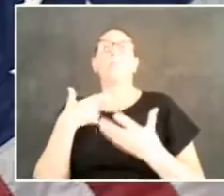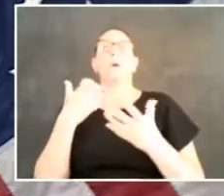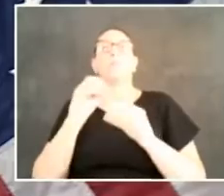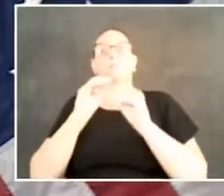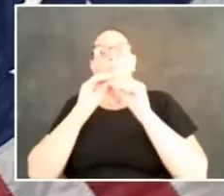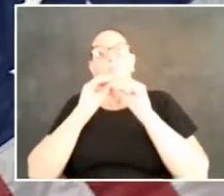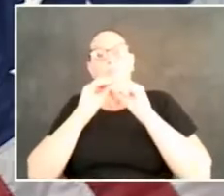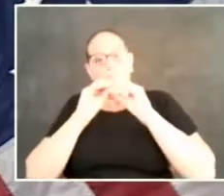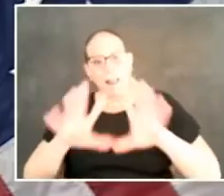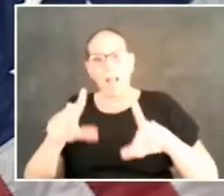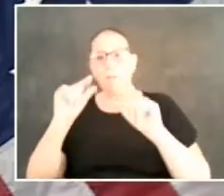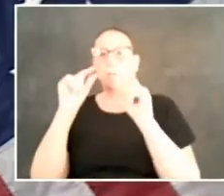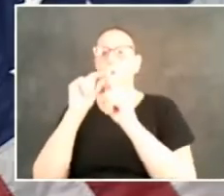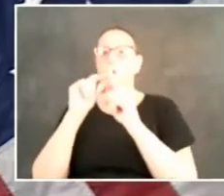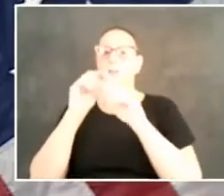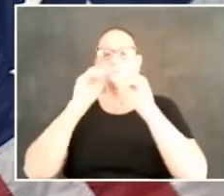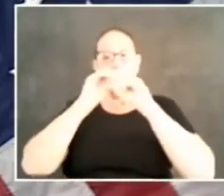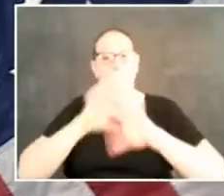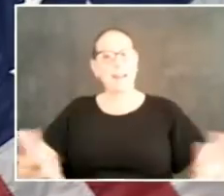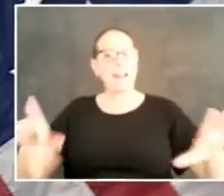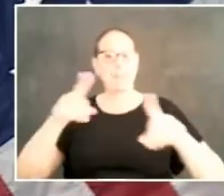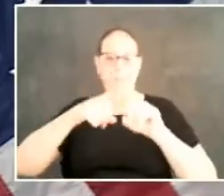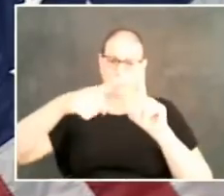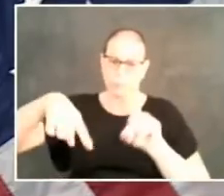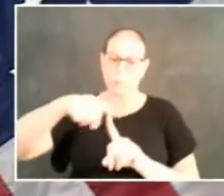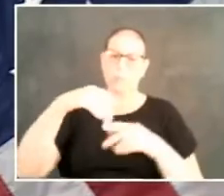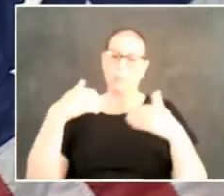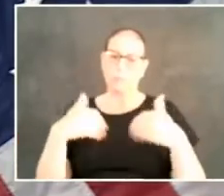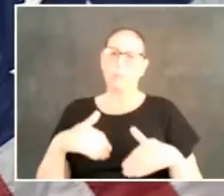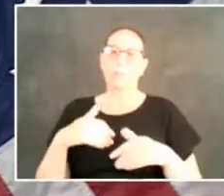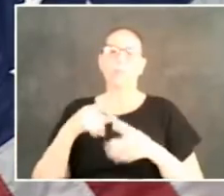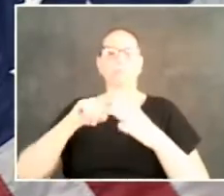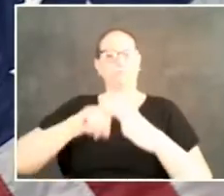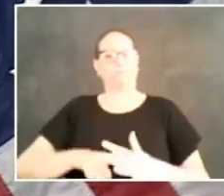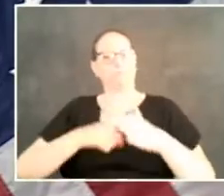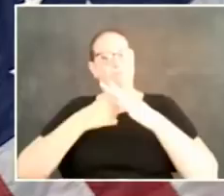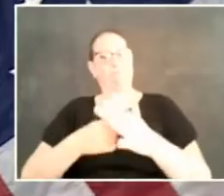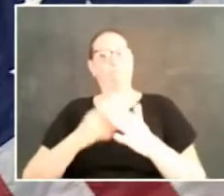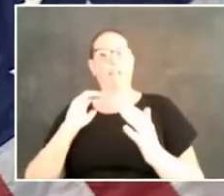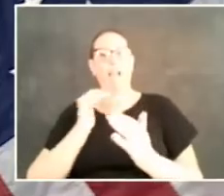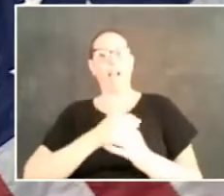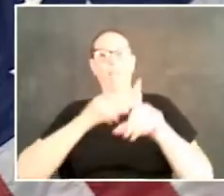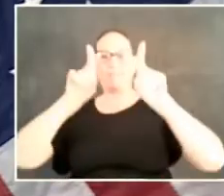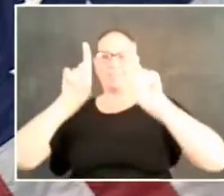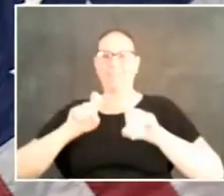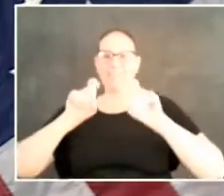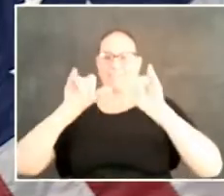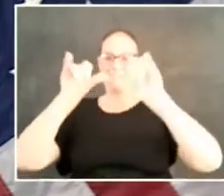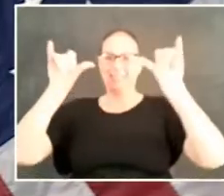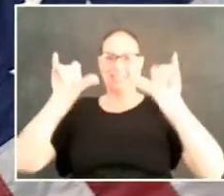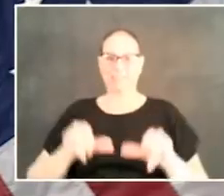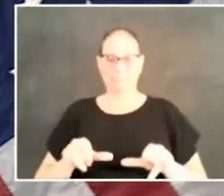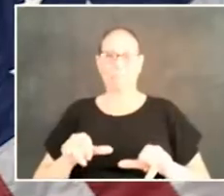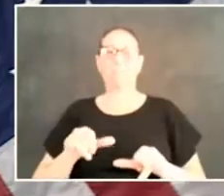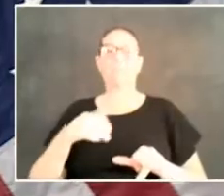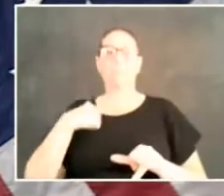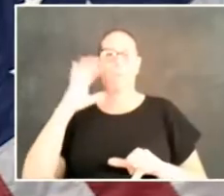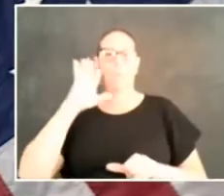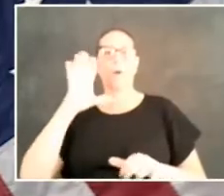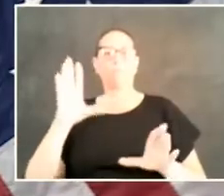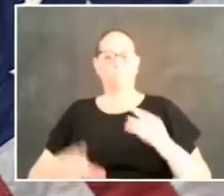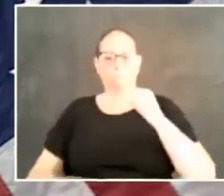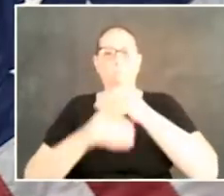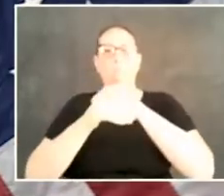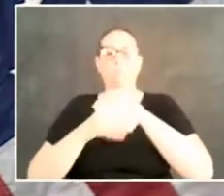bigger effort to test New Yorkers across the board. You're going to be seeing more and more testing in the city. But these